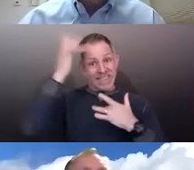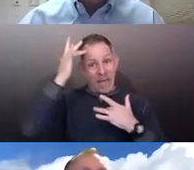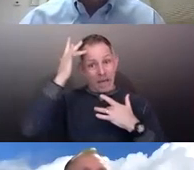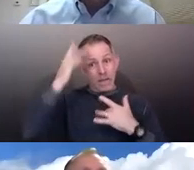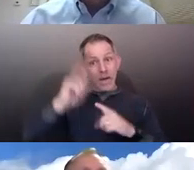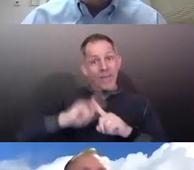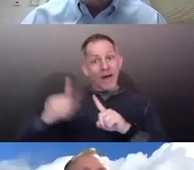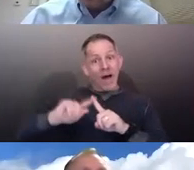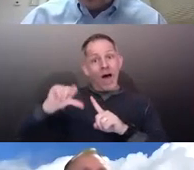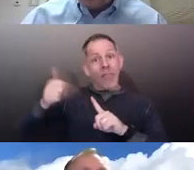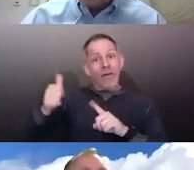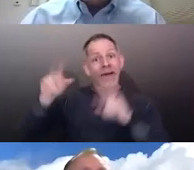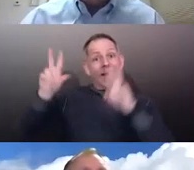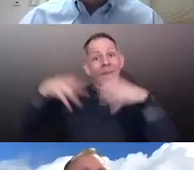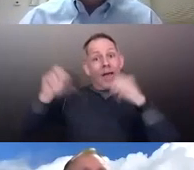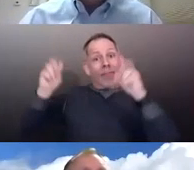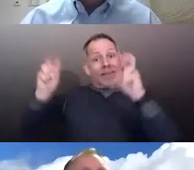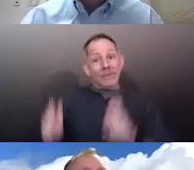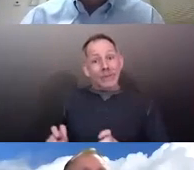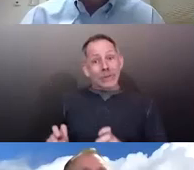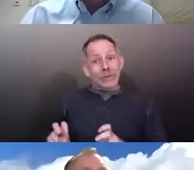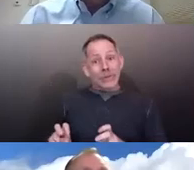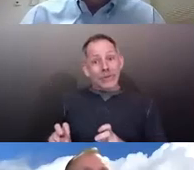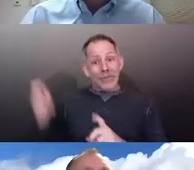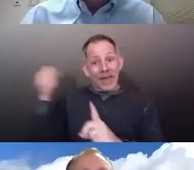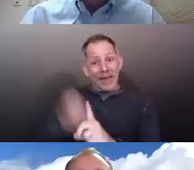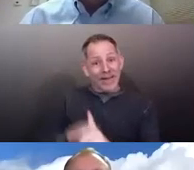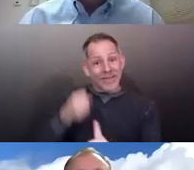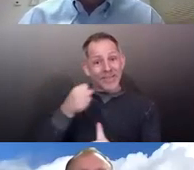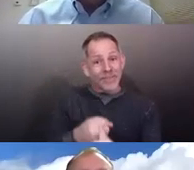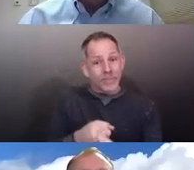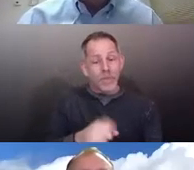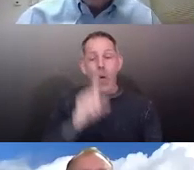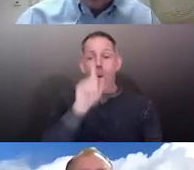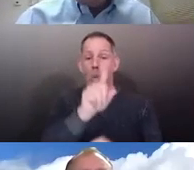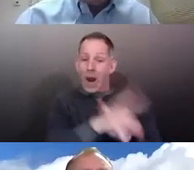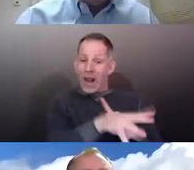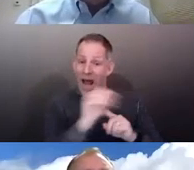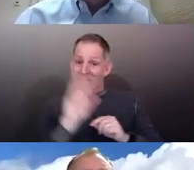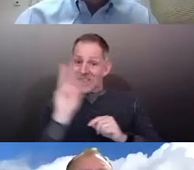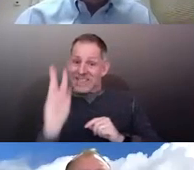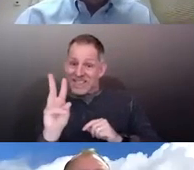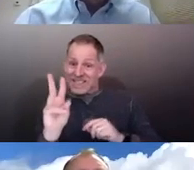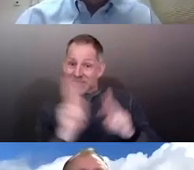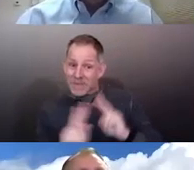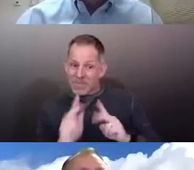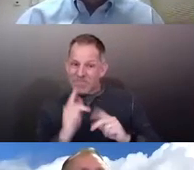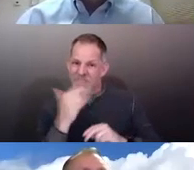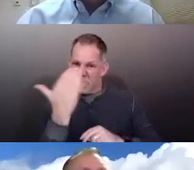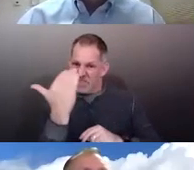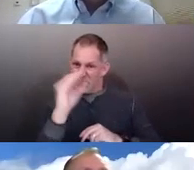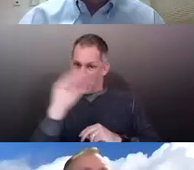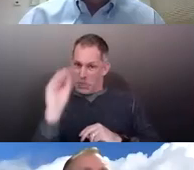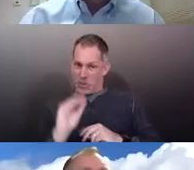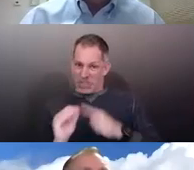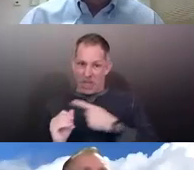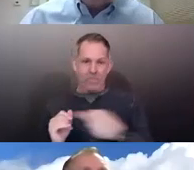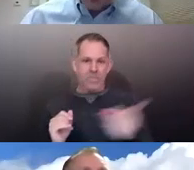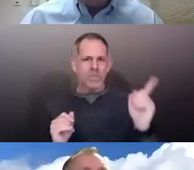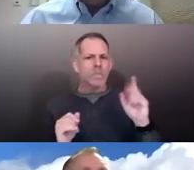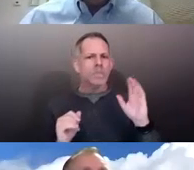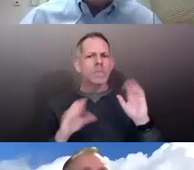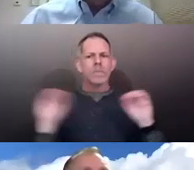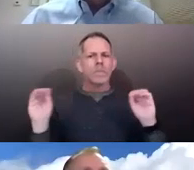hospital. And again, 1 out of 6 hospitalizations, 15% there have no medical risk factor,